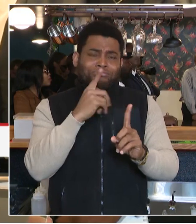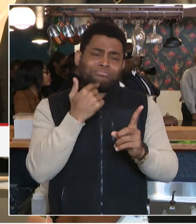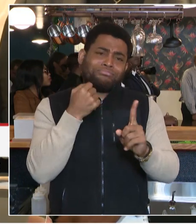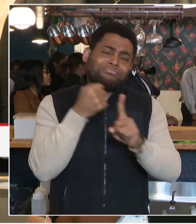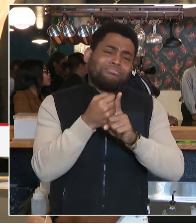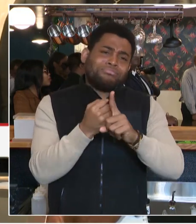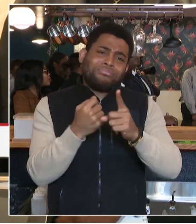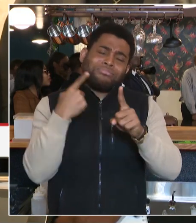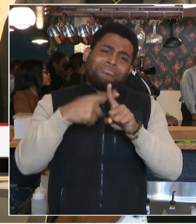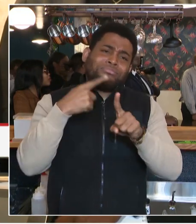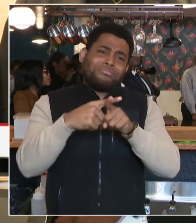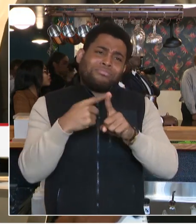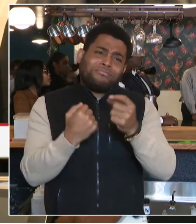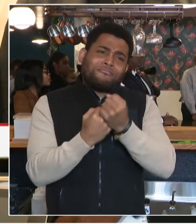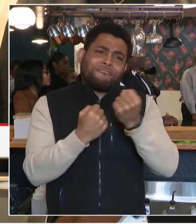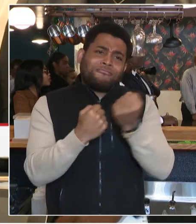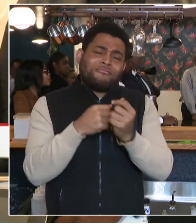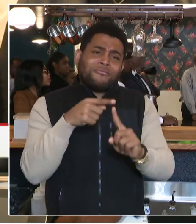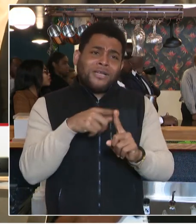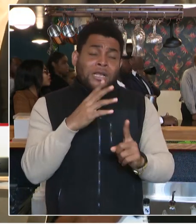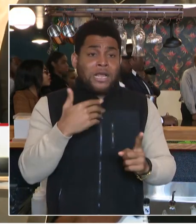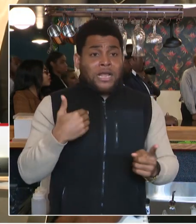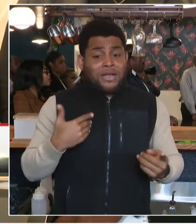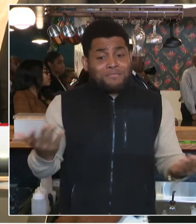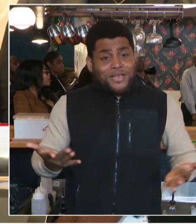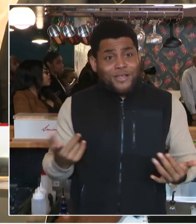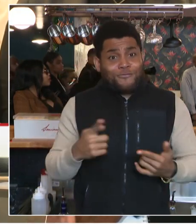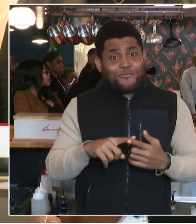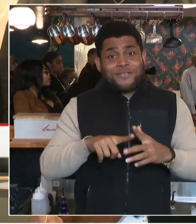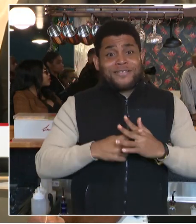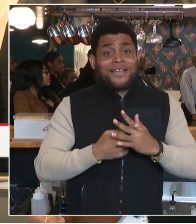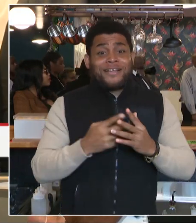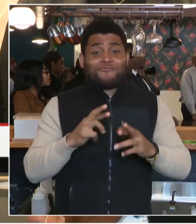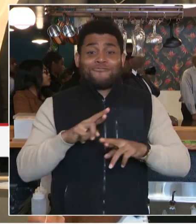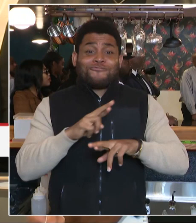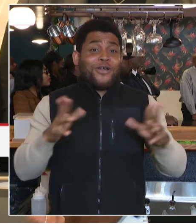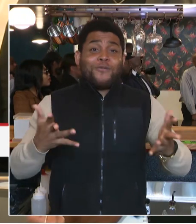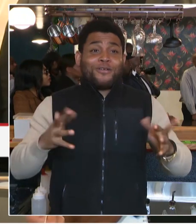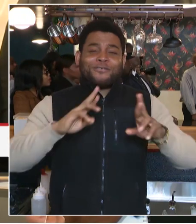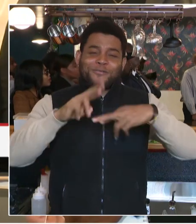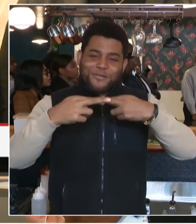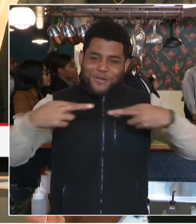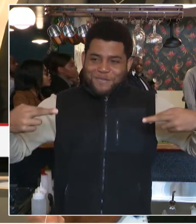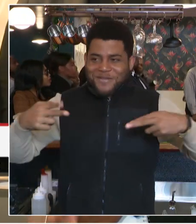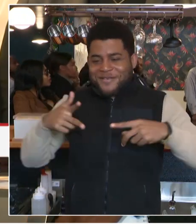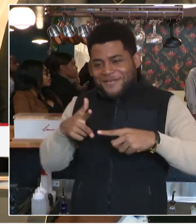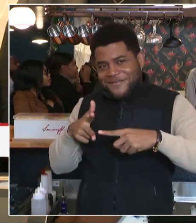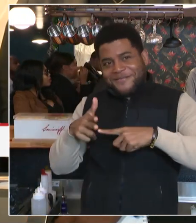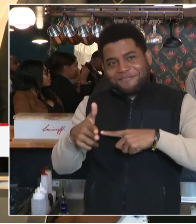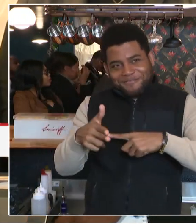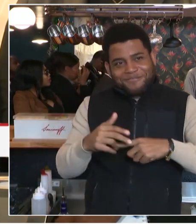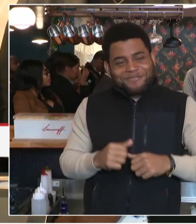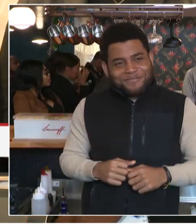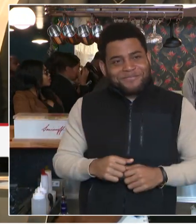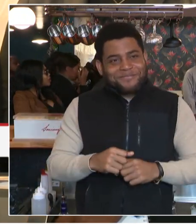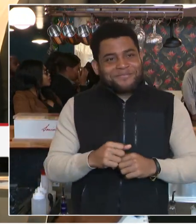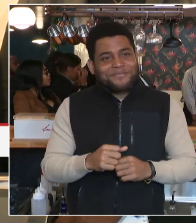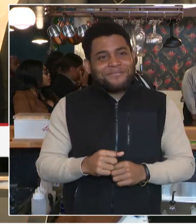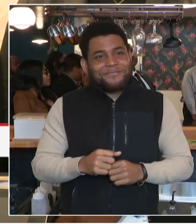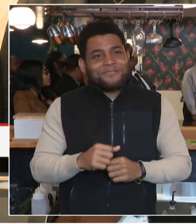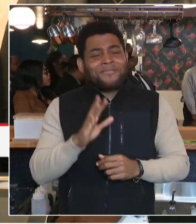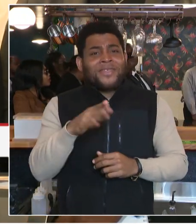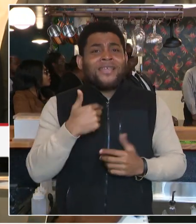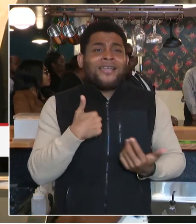here to cut the ribbon on Miss Toya's, a round 2 recipient. We're also incredibly excited that we'll continue to